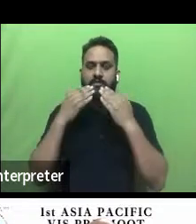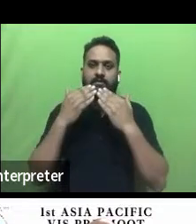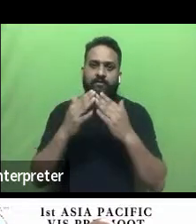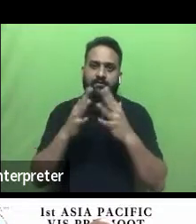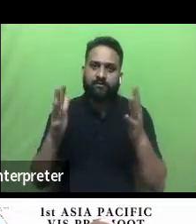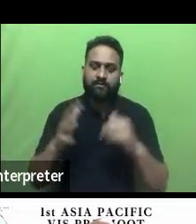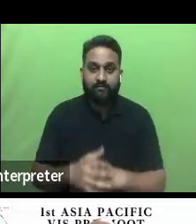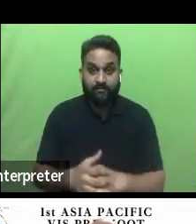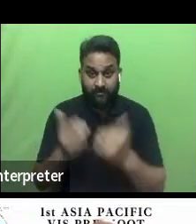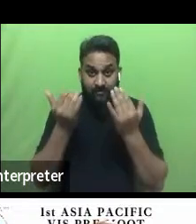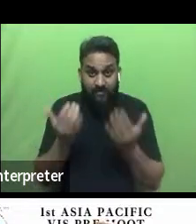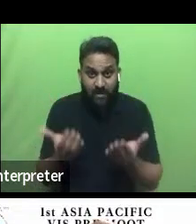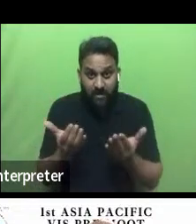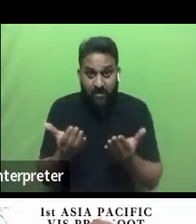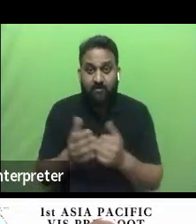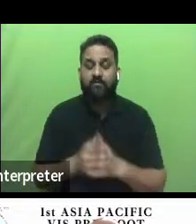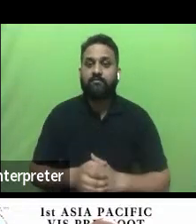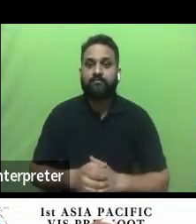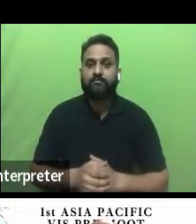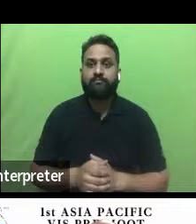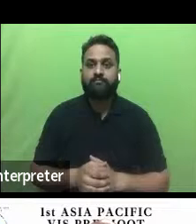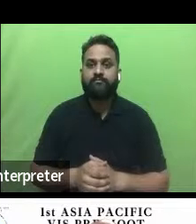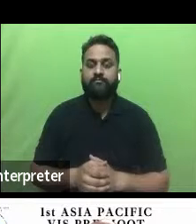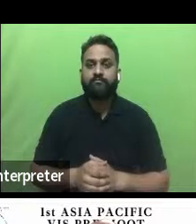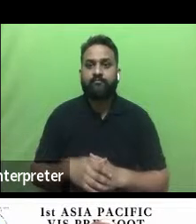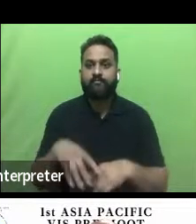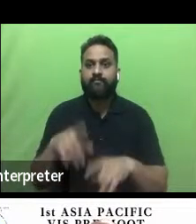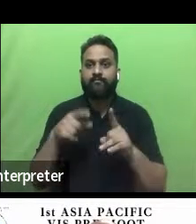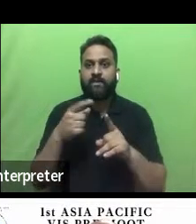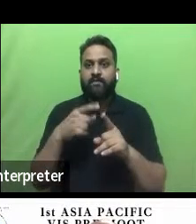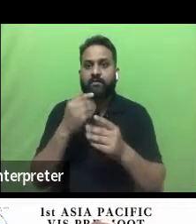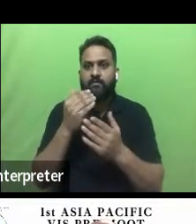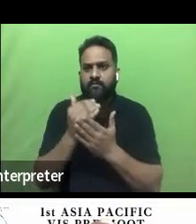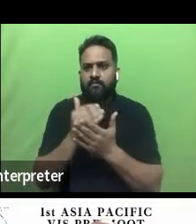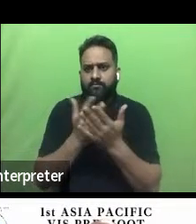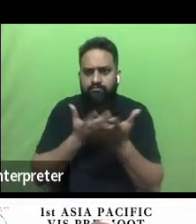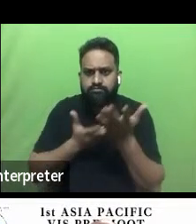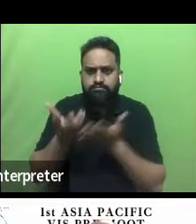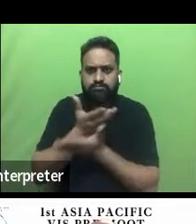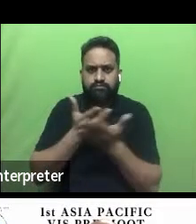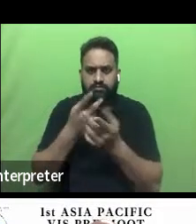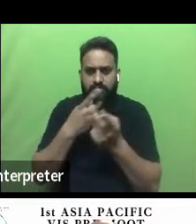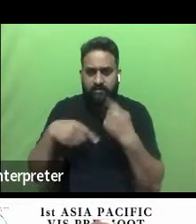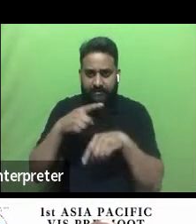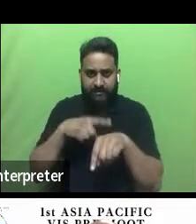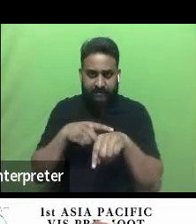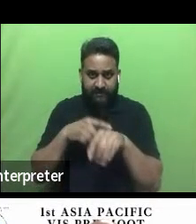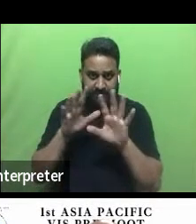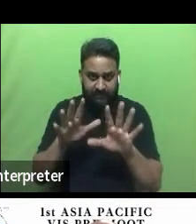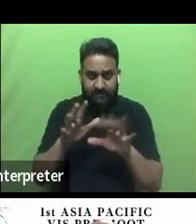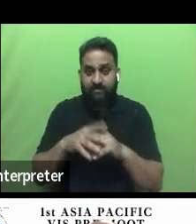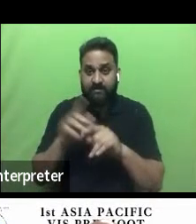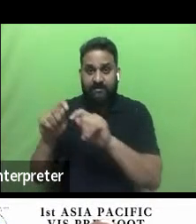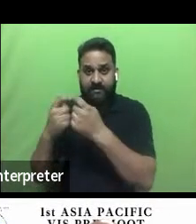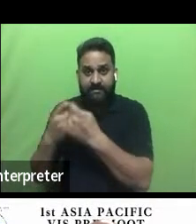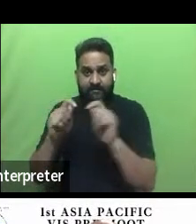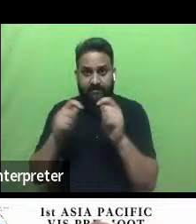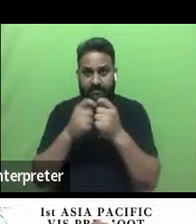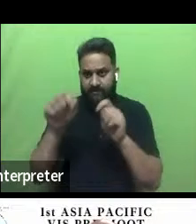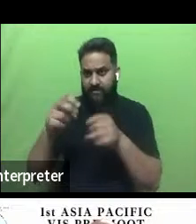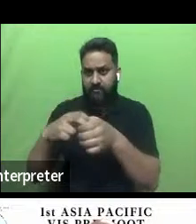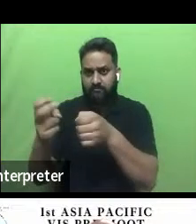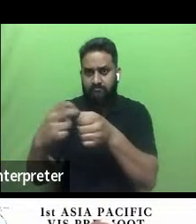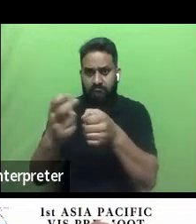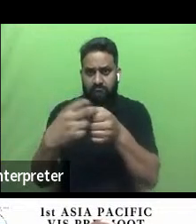And now, for the deliberation or discussion that the arbitrators might have, the teams can leave the room